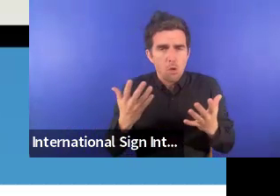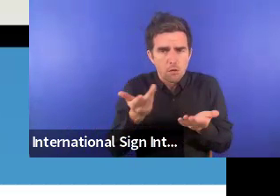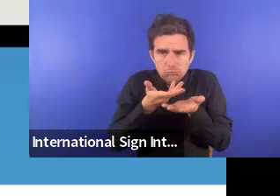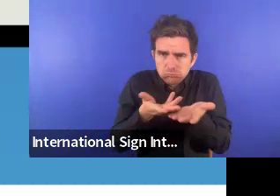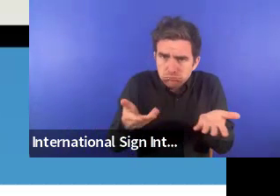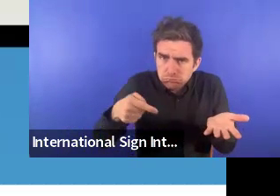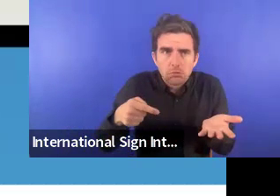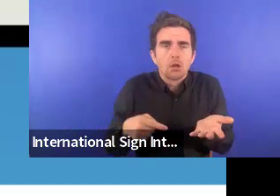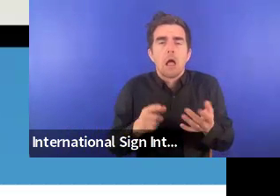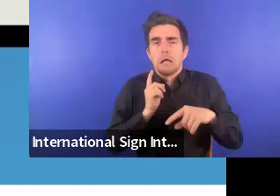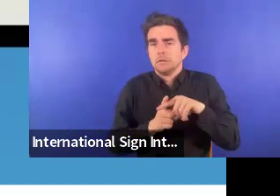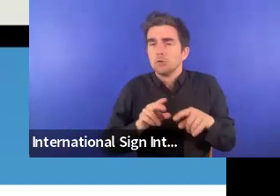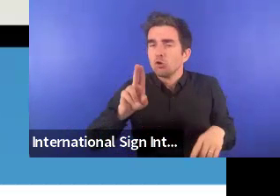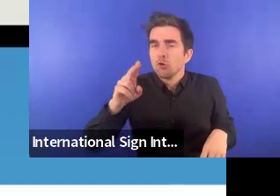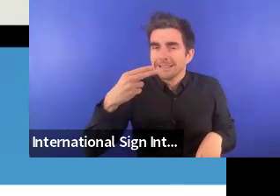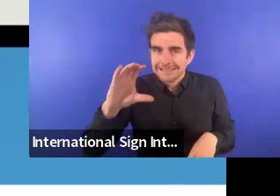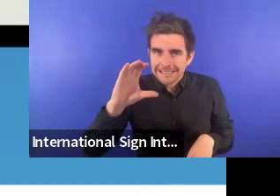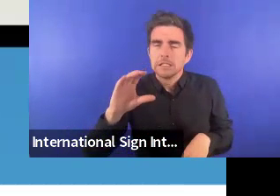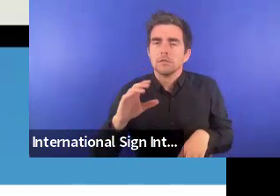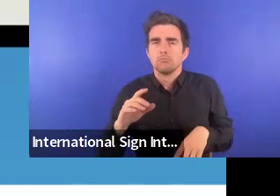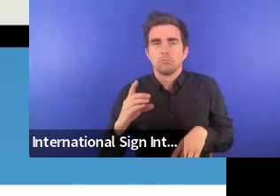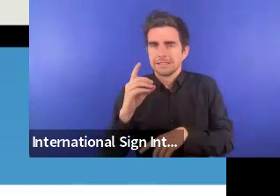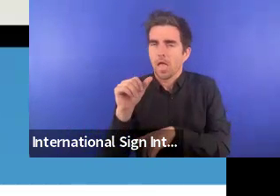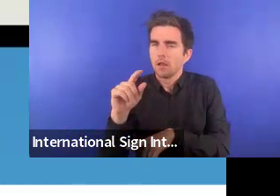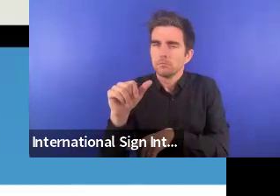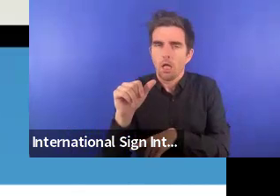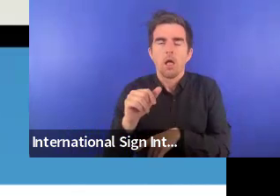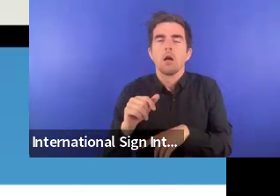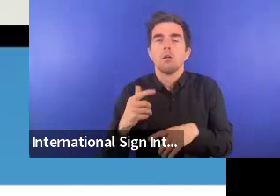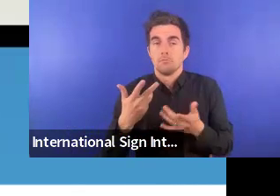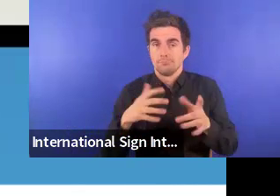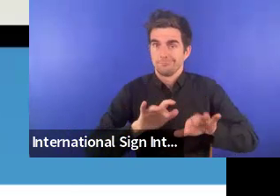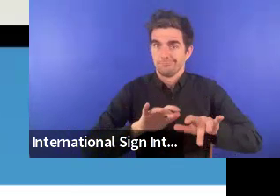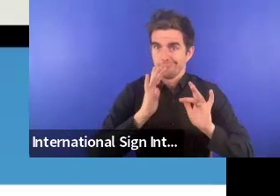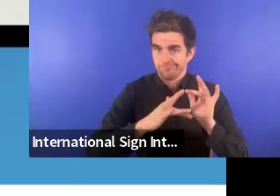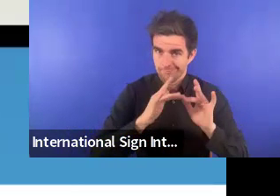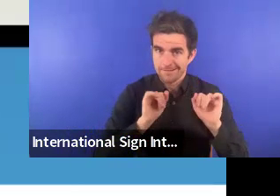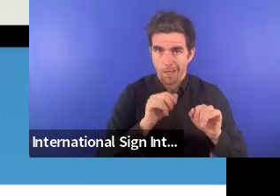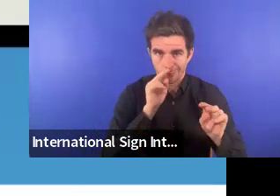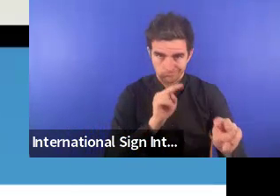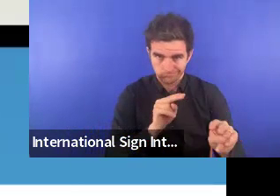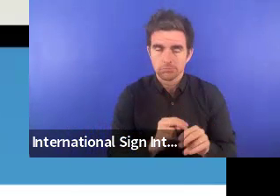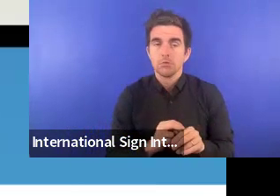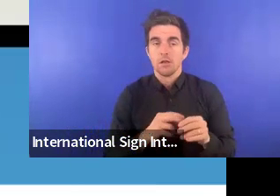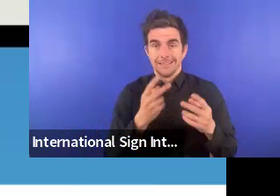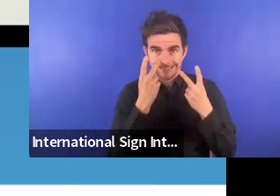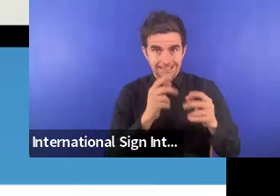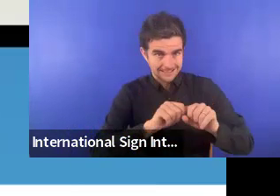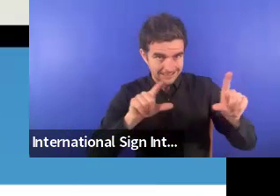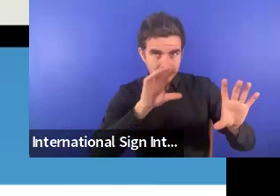this one has data on about 140 or so countries that have